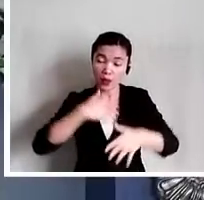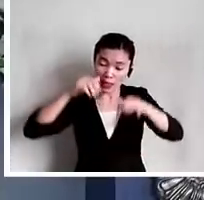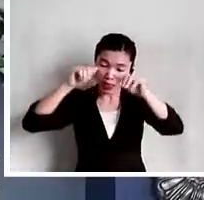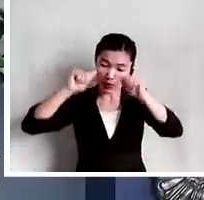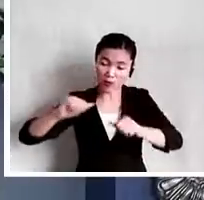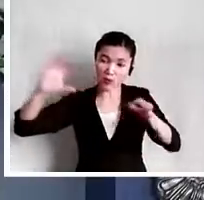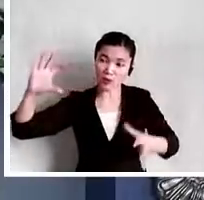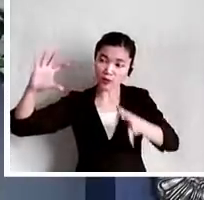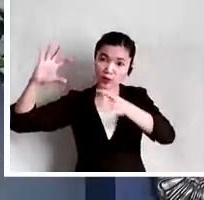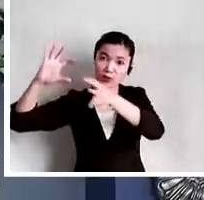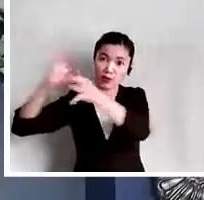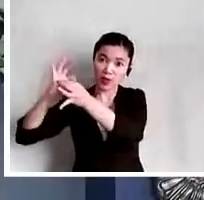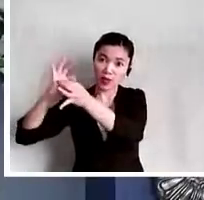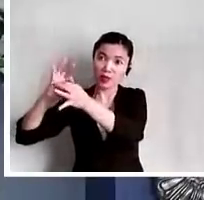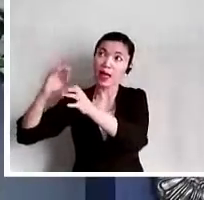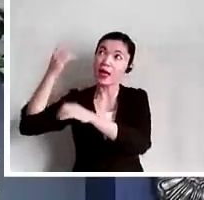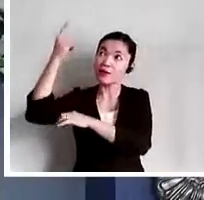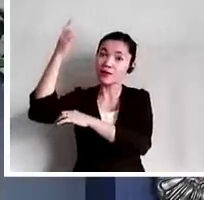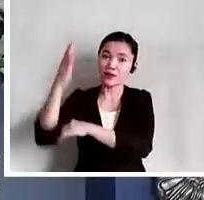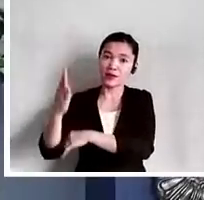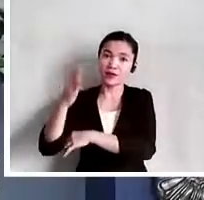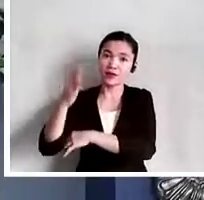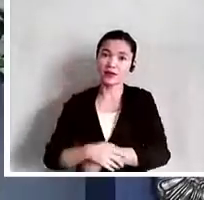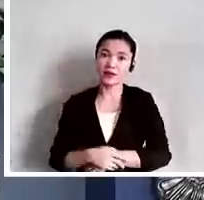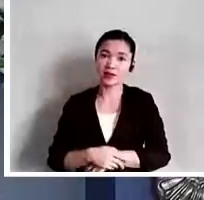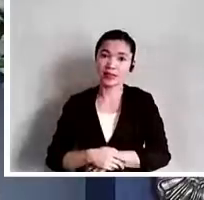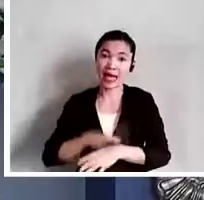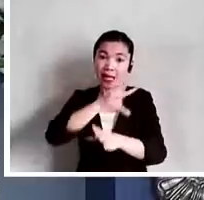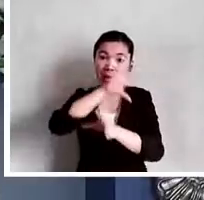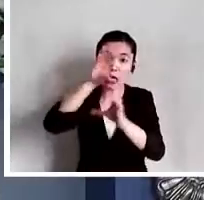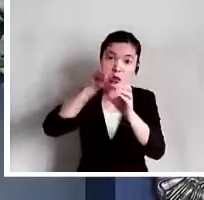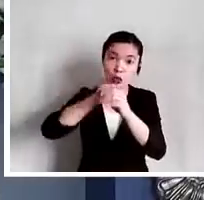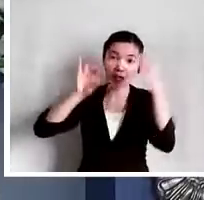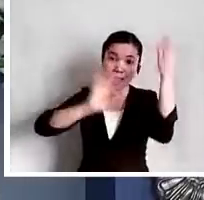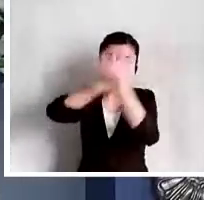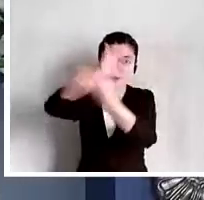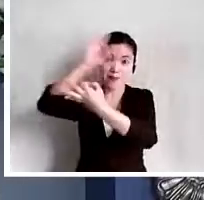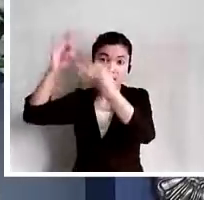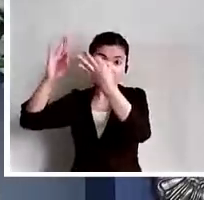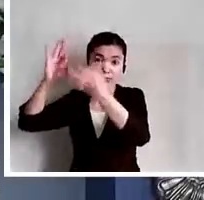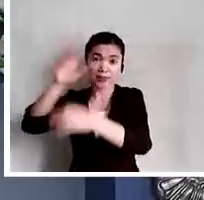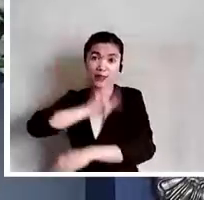partake in the banquet of his kingdom.